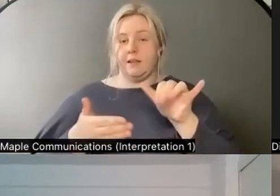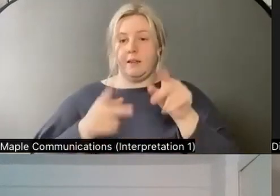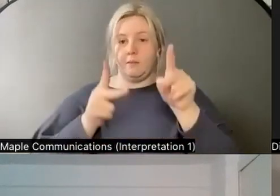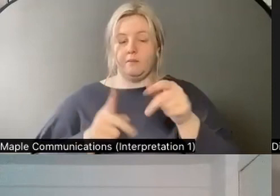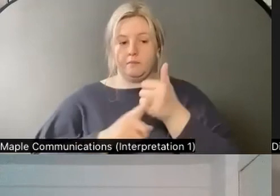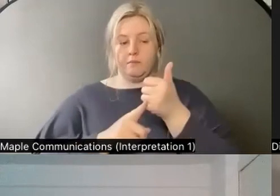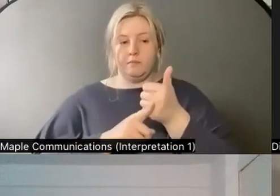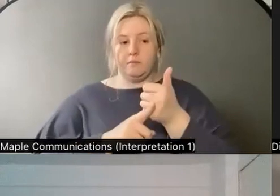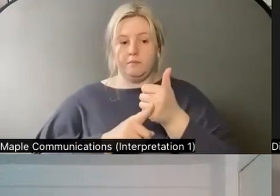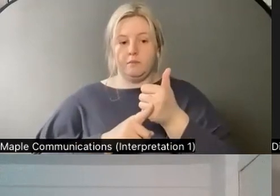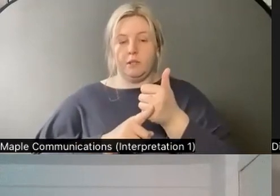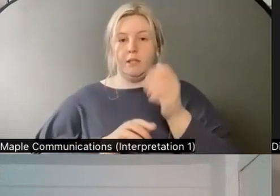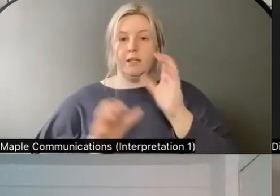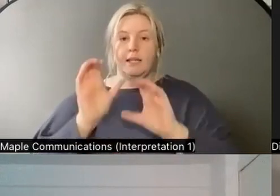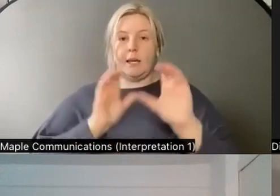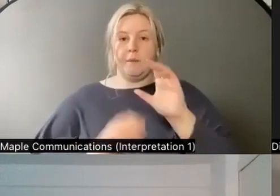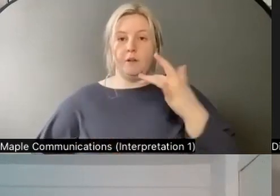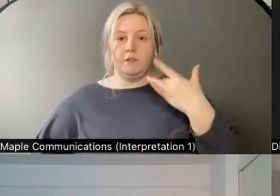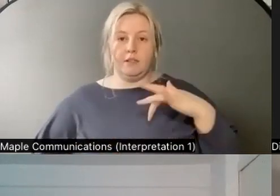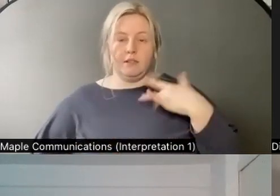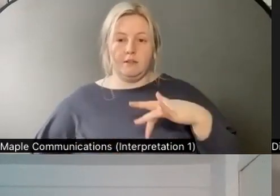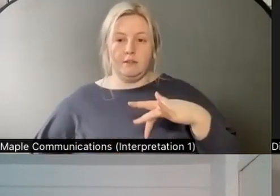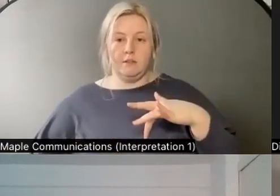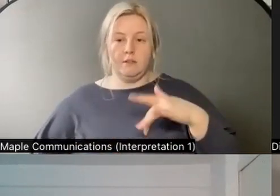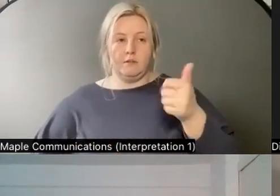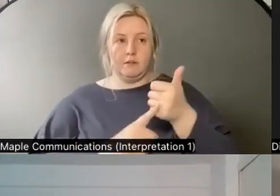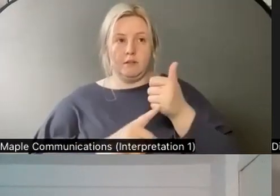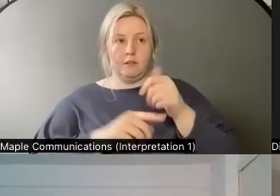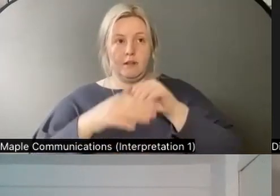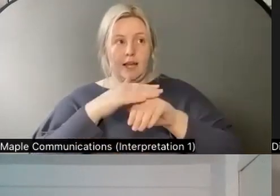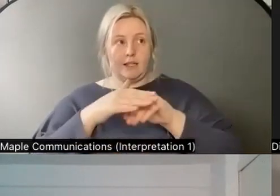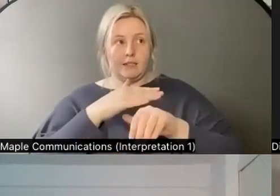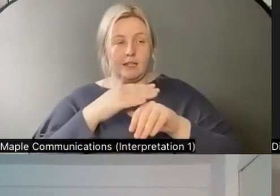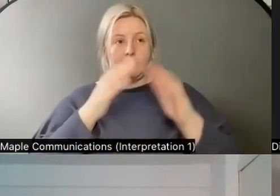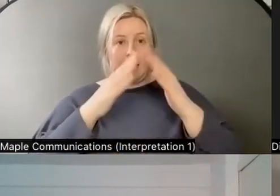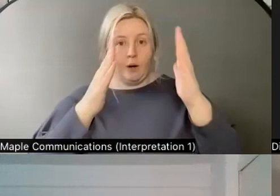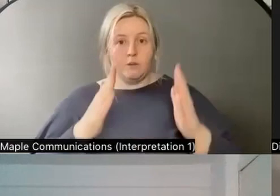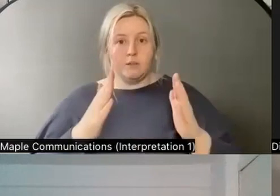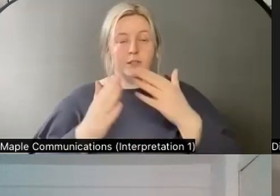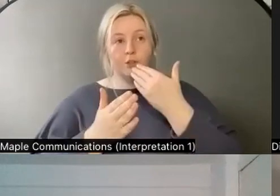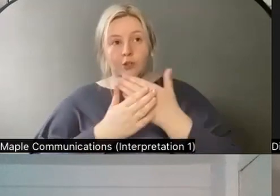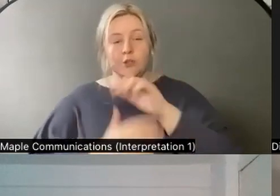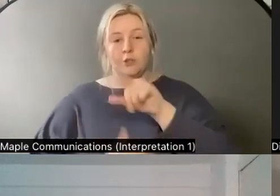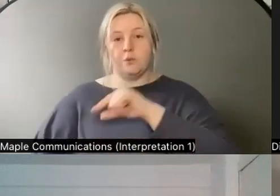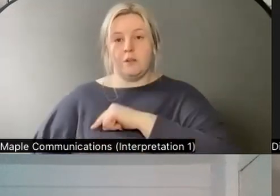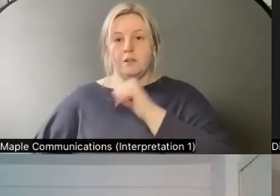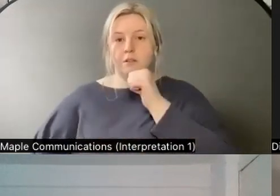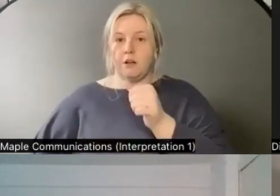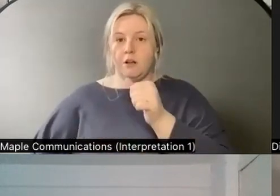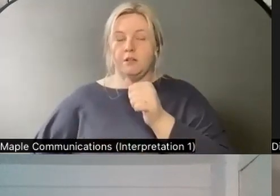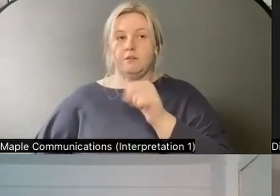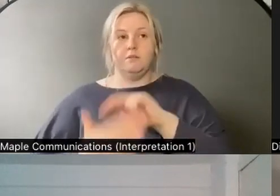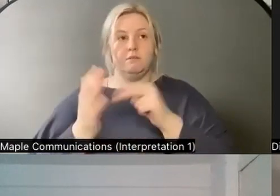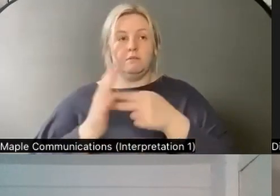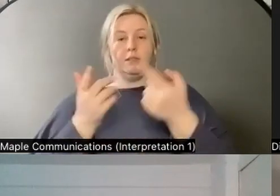chemical sensitivity who couldn't get decent access to housing, I think is a foremost example.